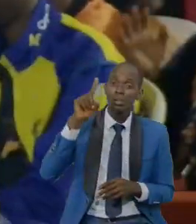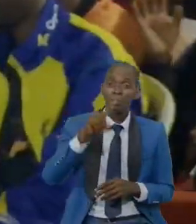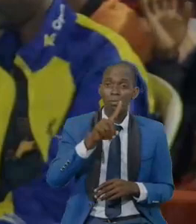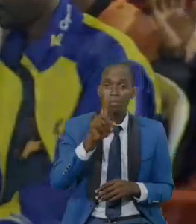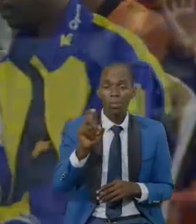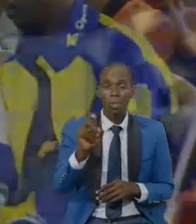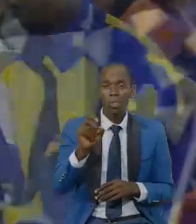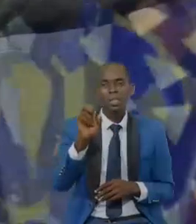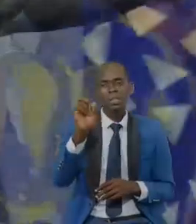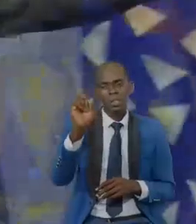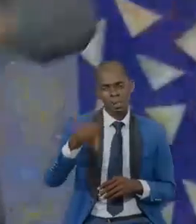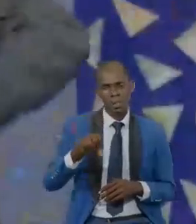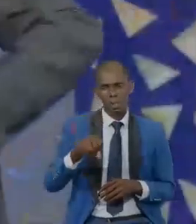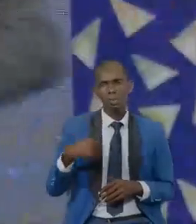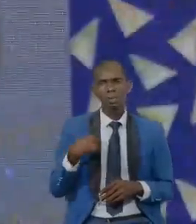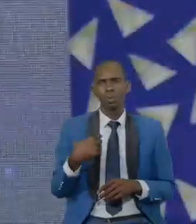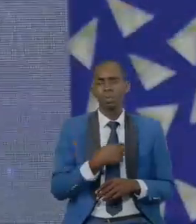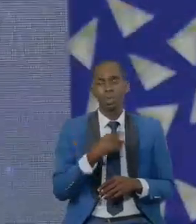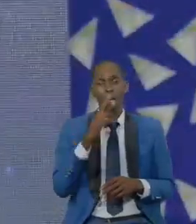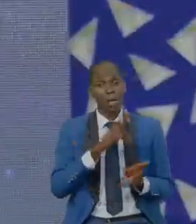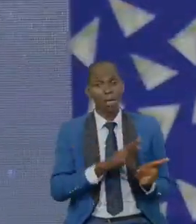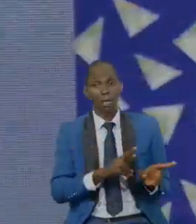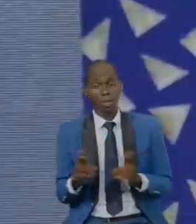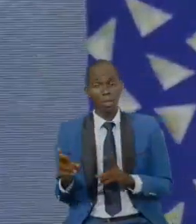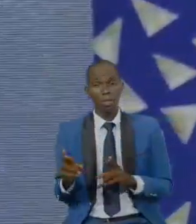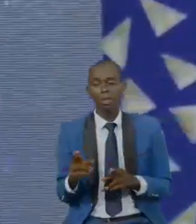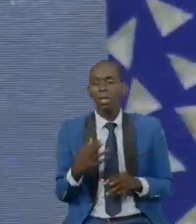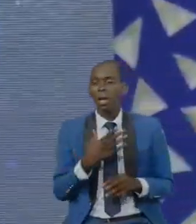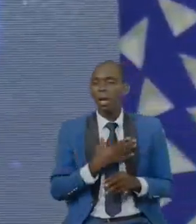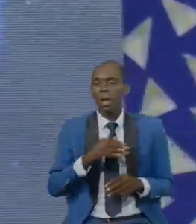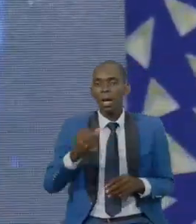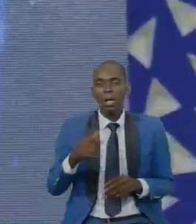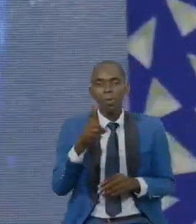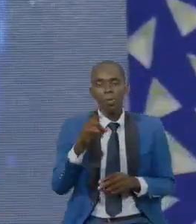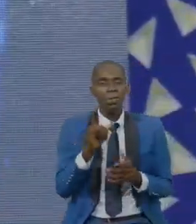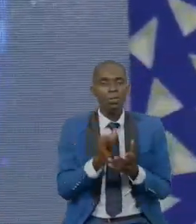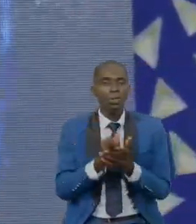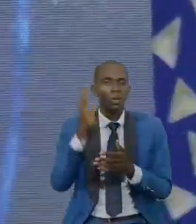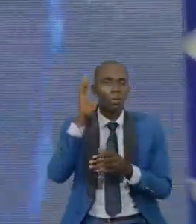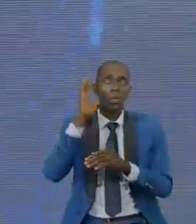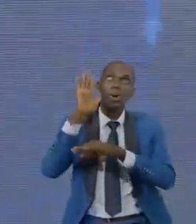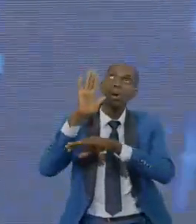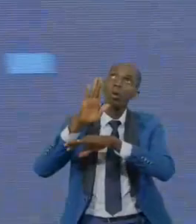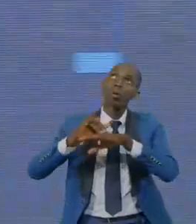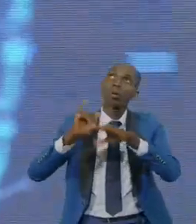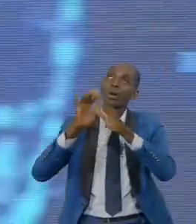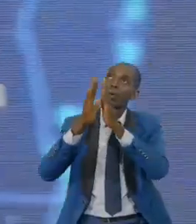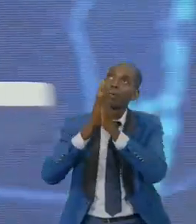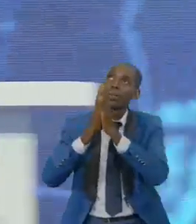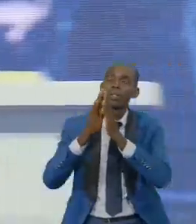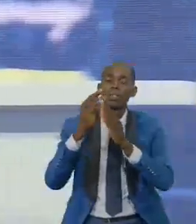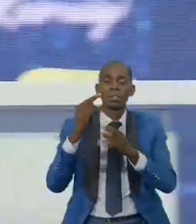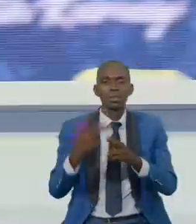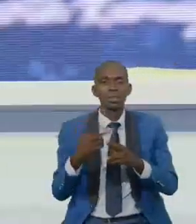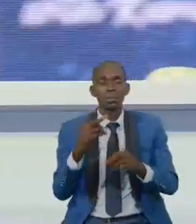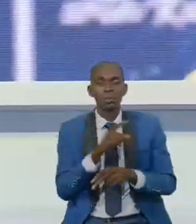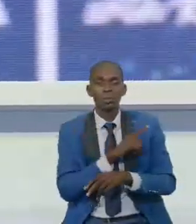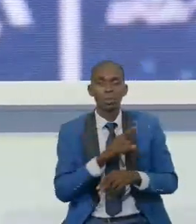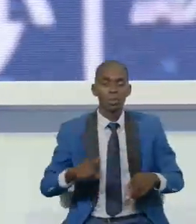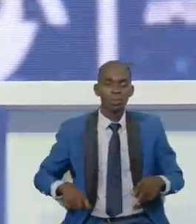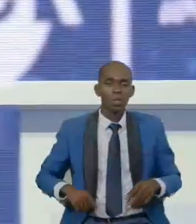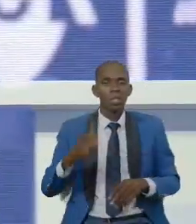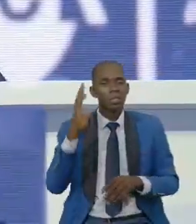Yes, we're ready. And whosoever shall call on the name of the Lord shall